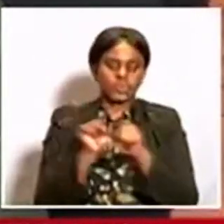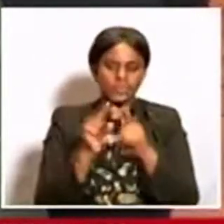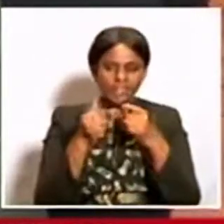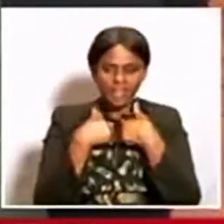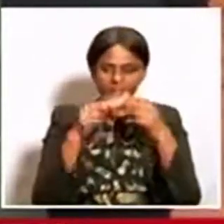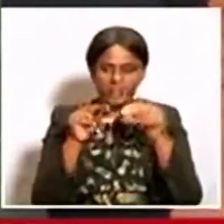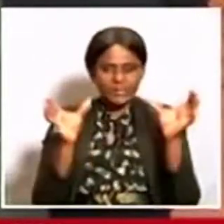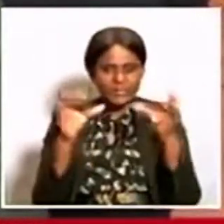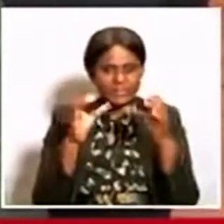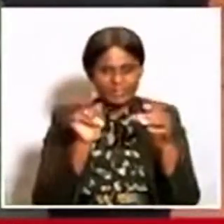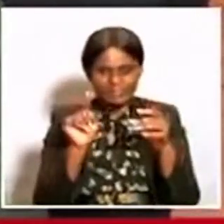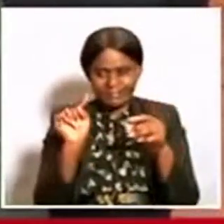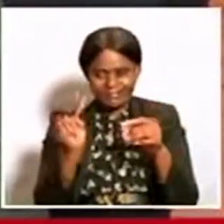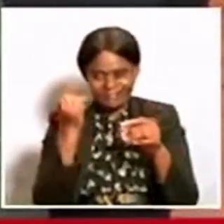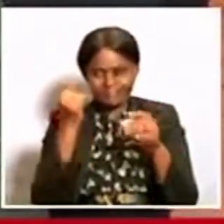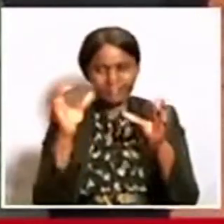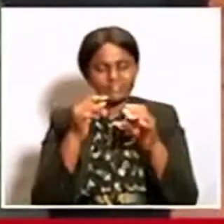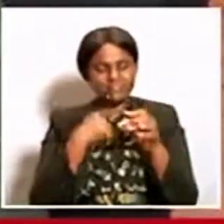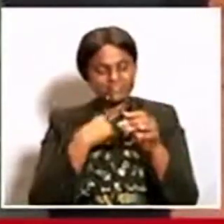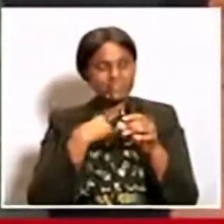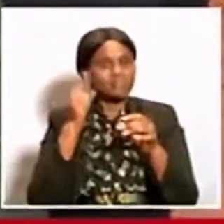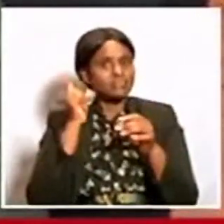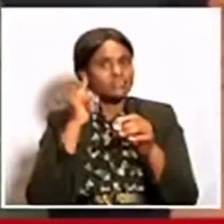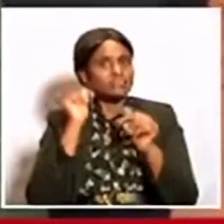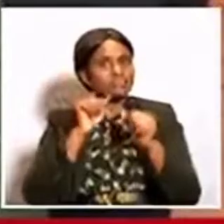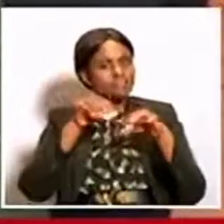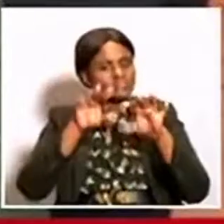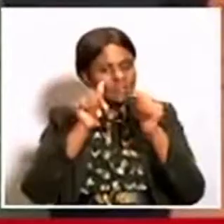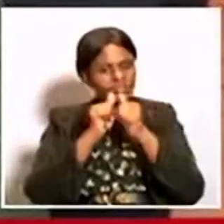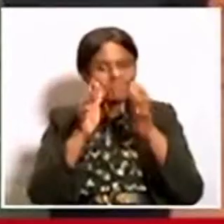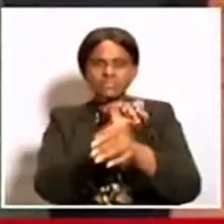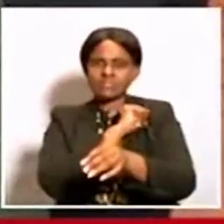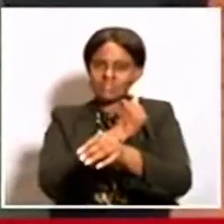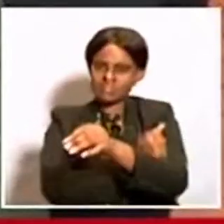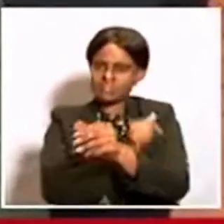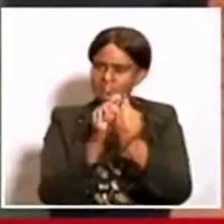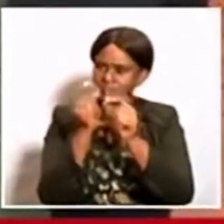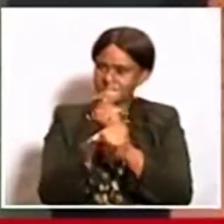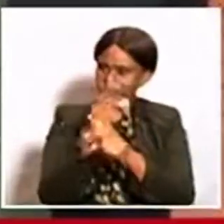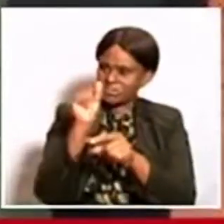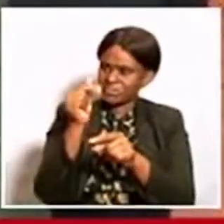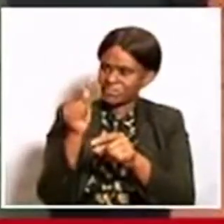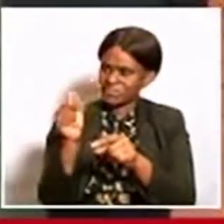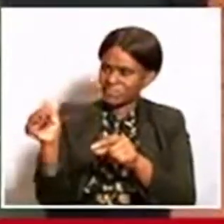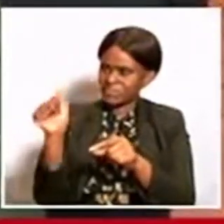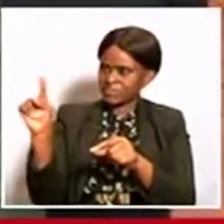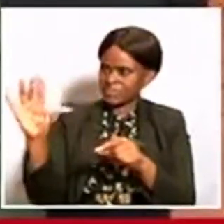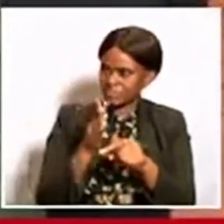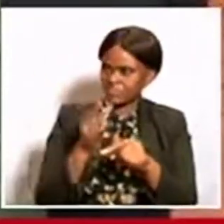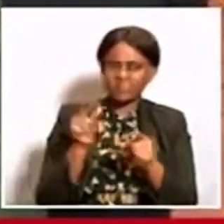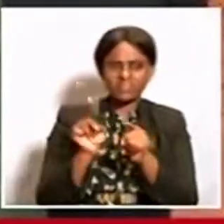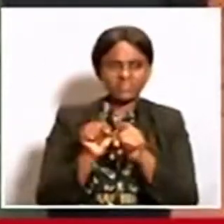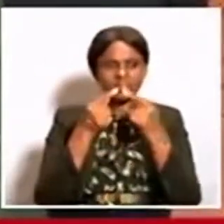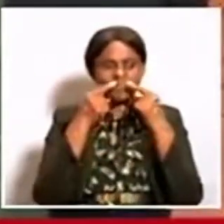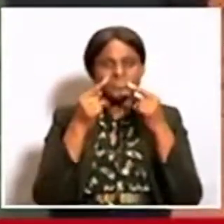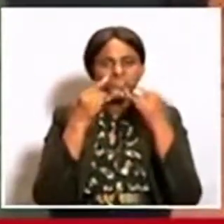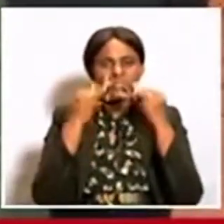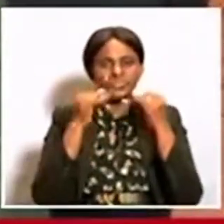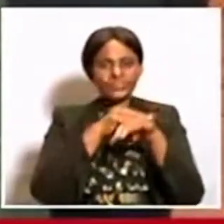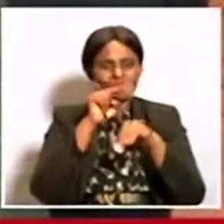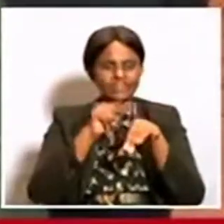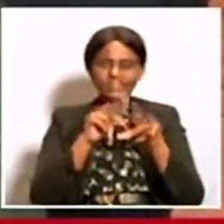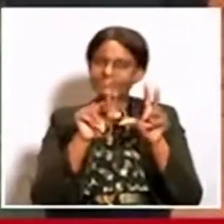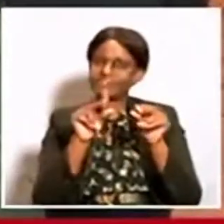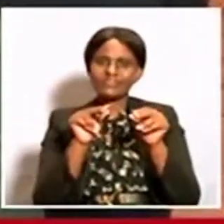no council, is this the first council I've heard, they could go ahead without authority from Attorney General. Then she comes to tell the nation that